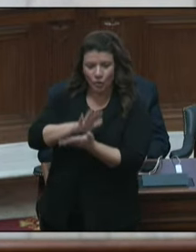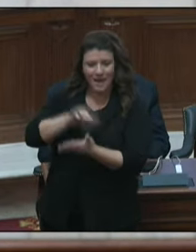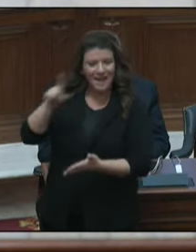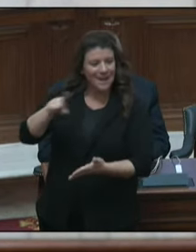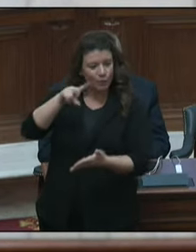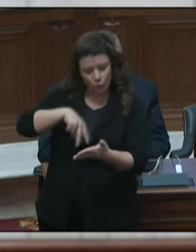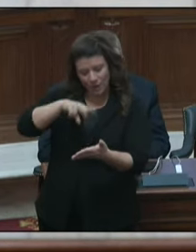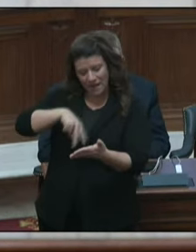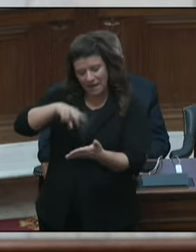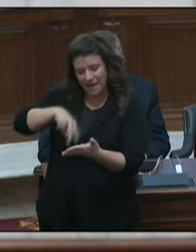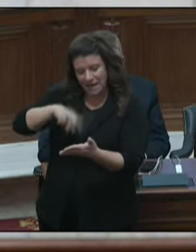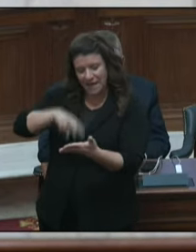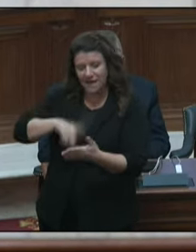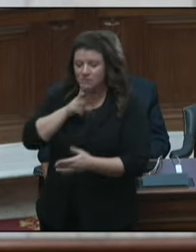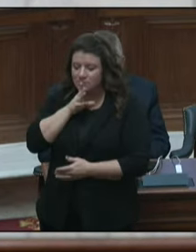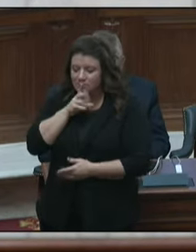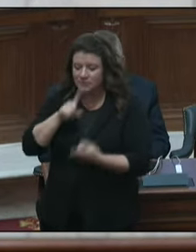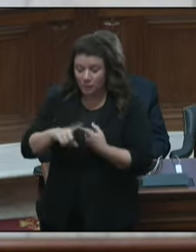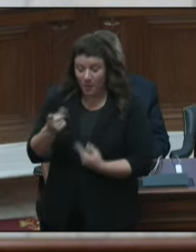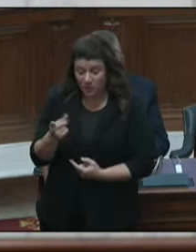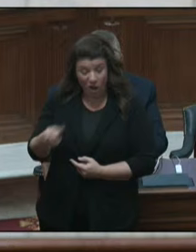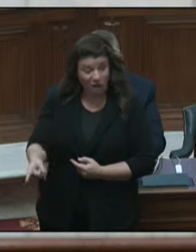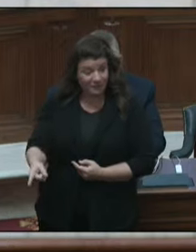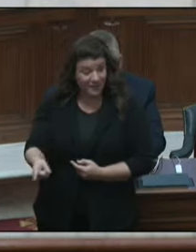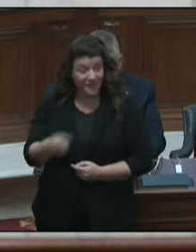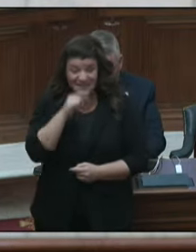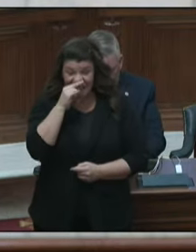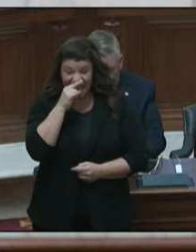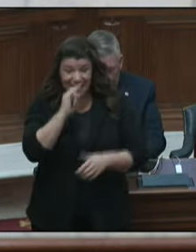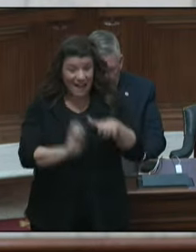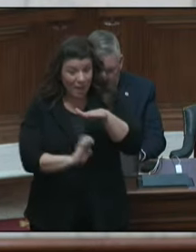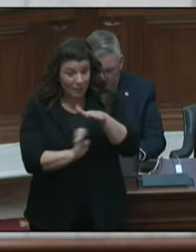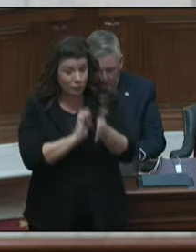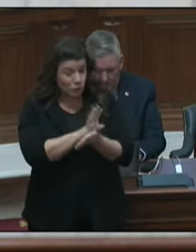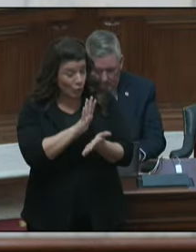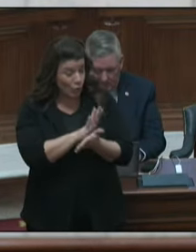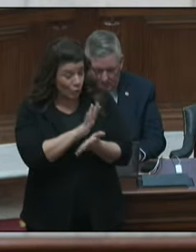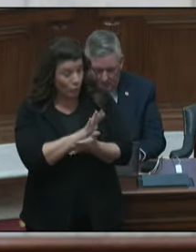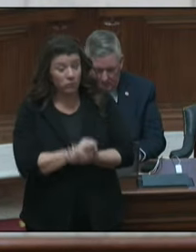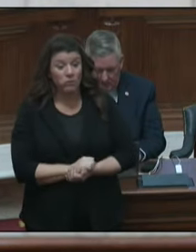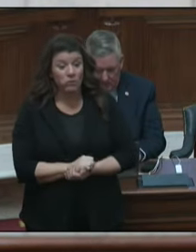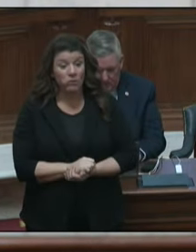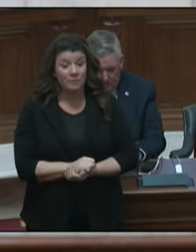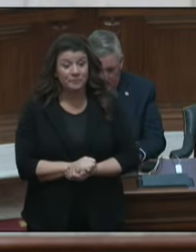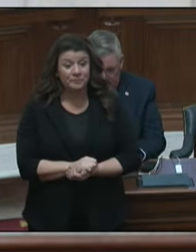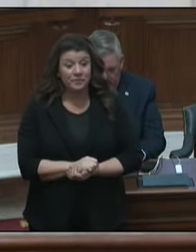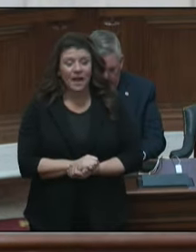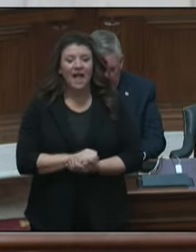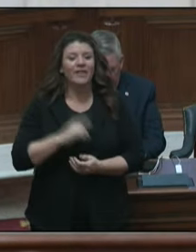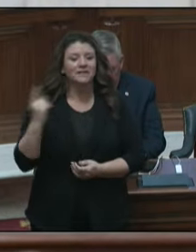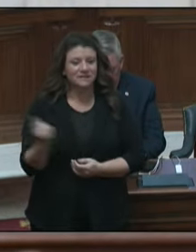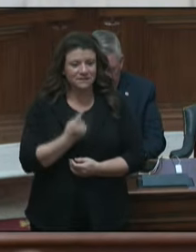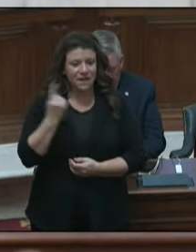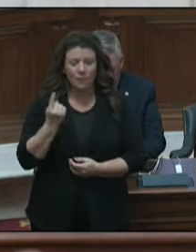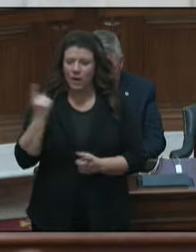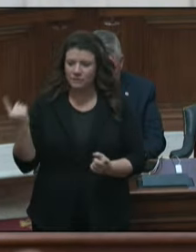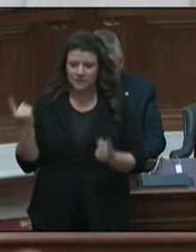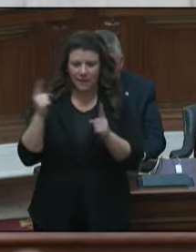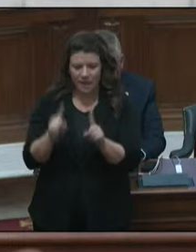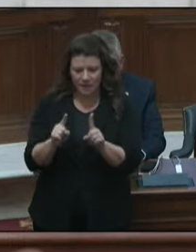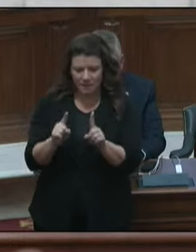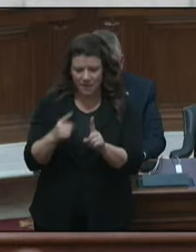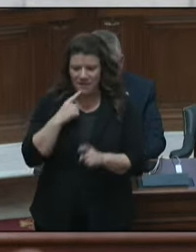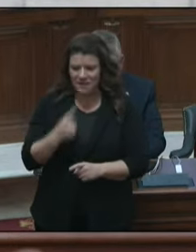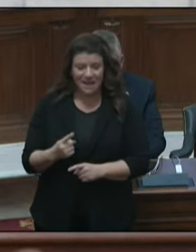the dog. This is a kid in elementary school. And then someone came to him and said, and